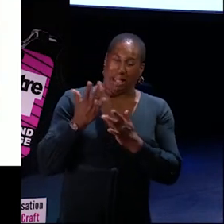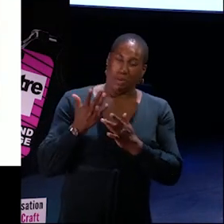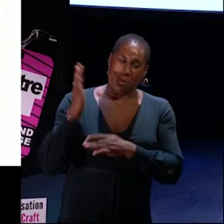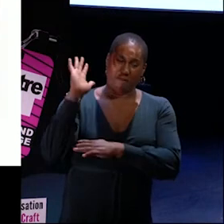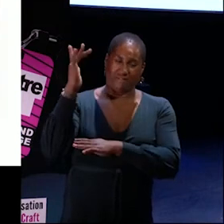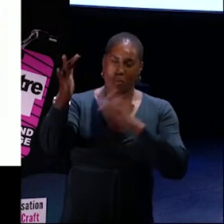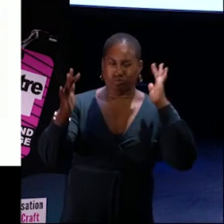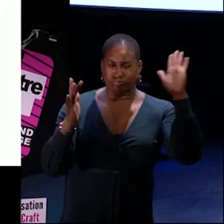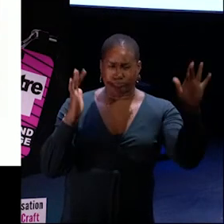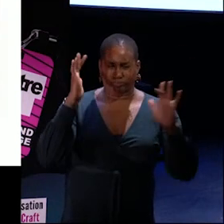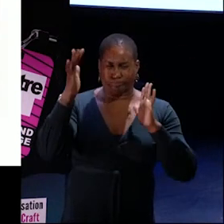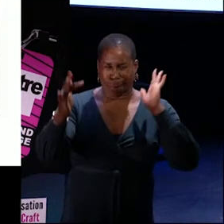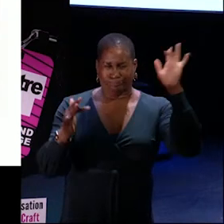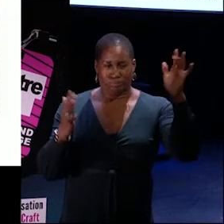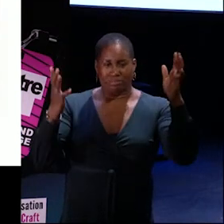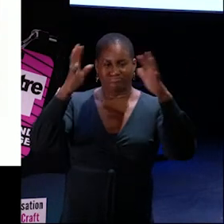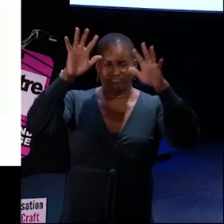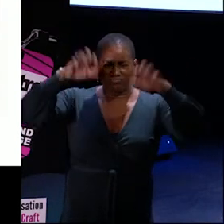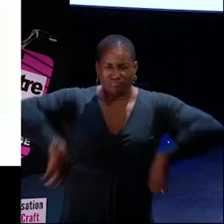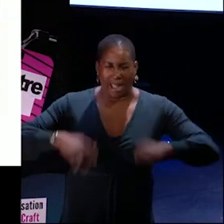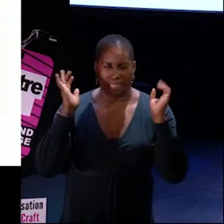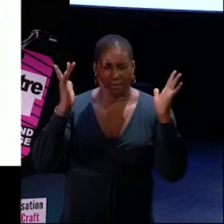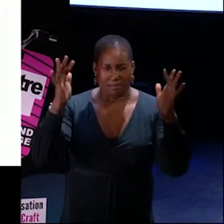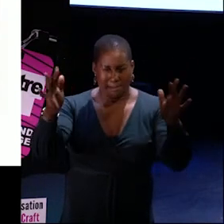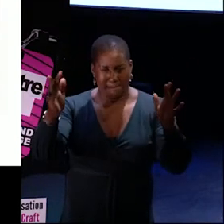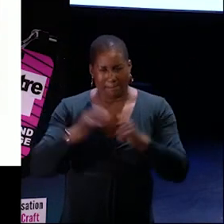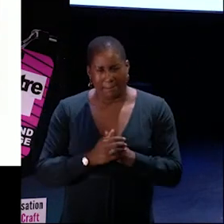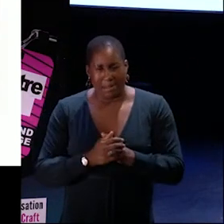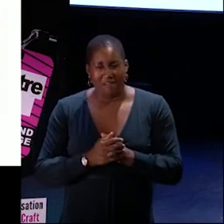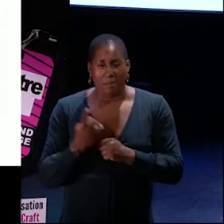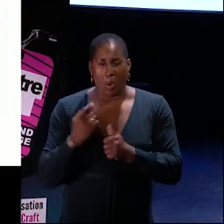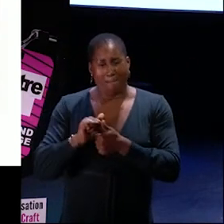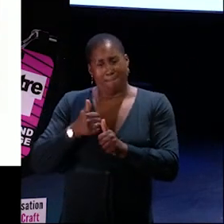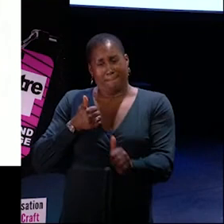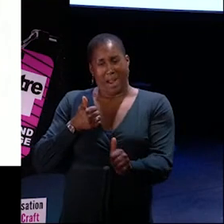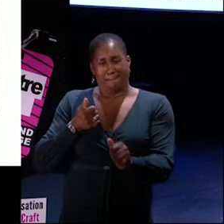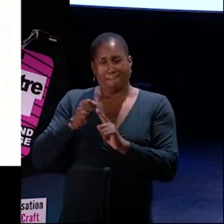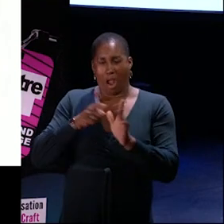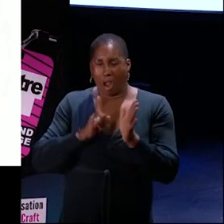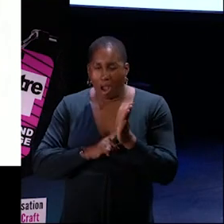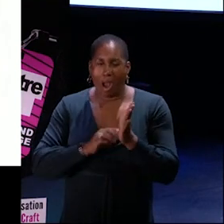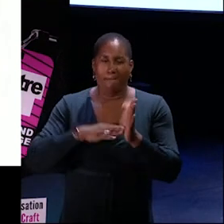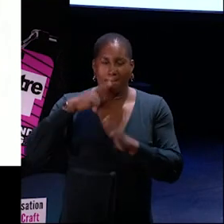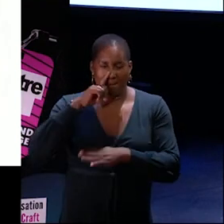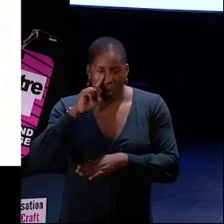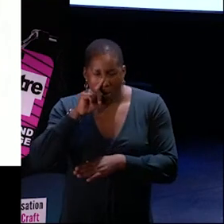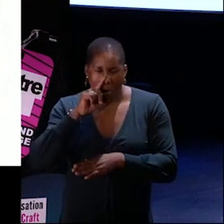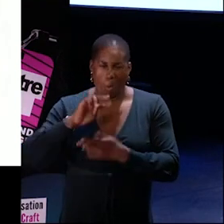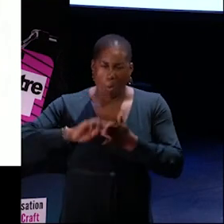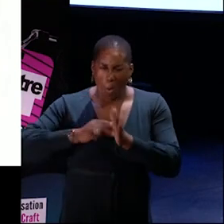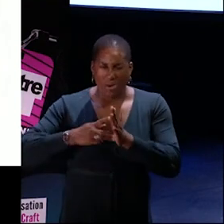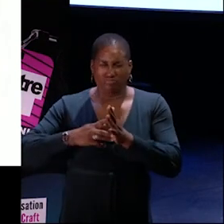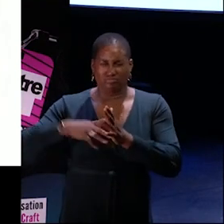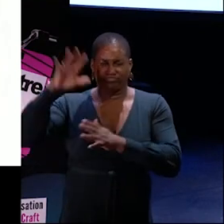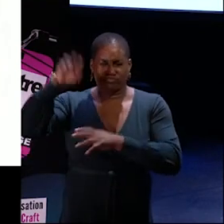being deforested by a palm oil organization. So that was their